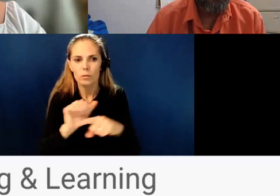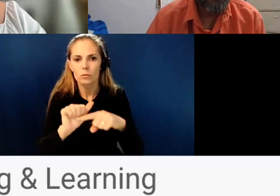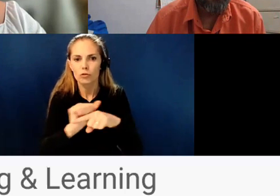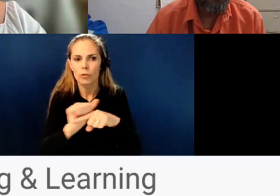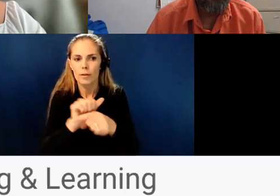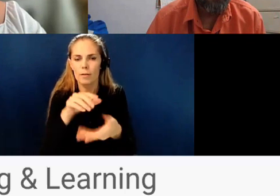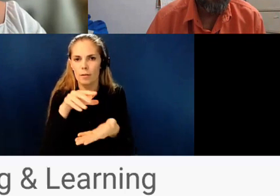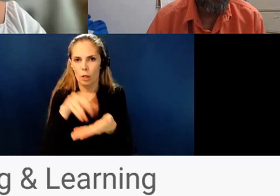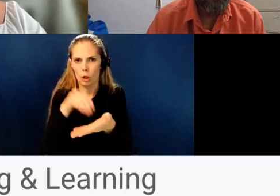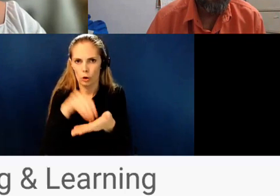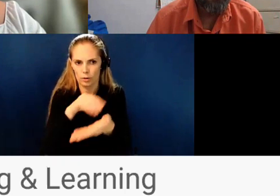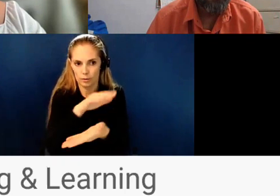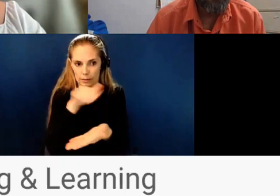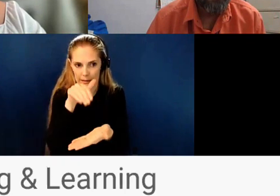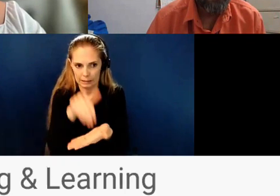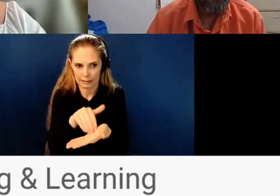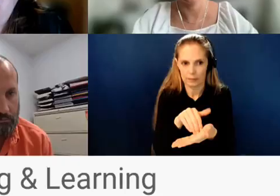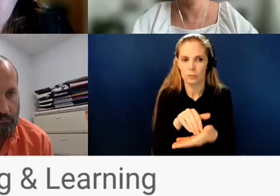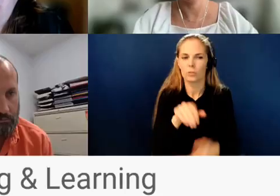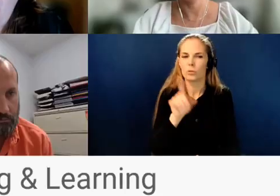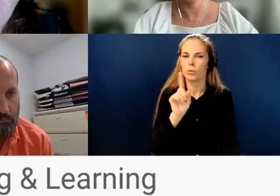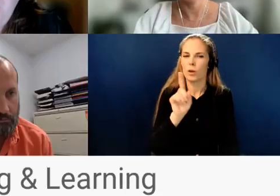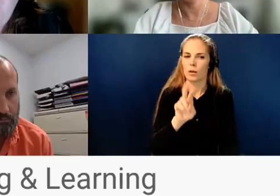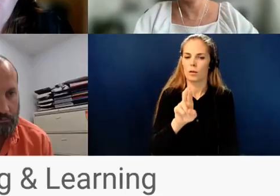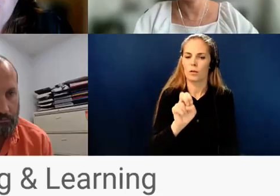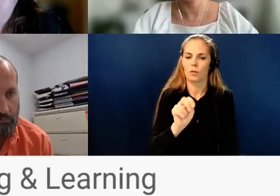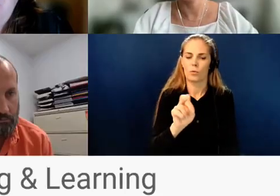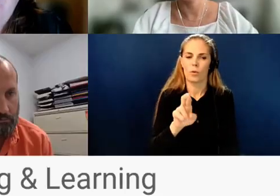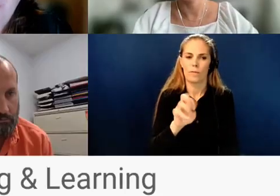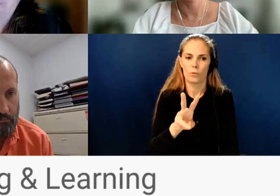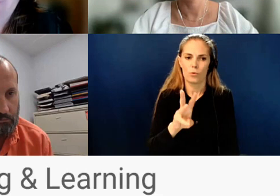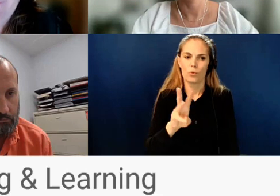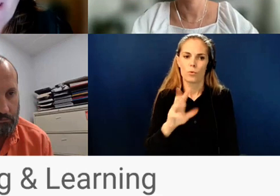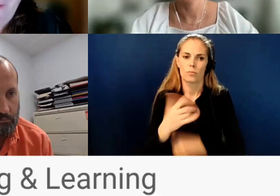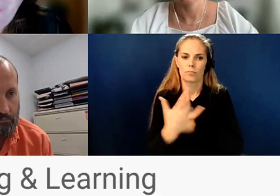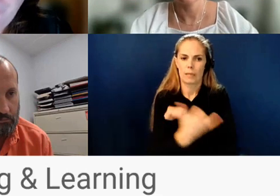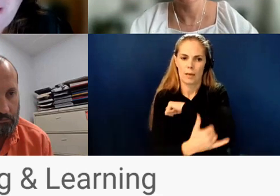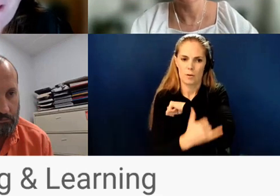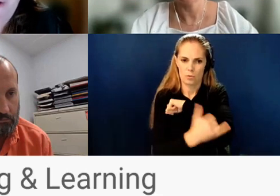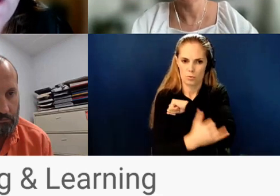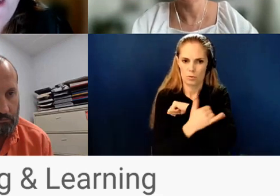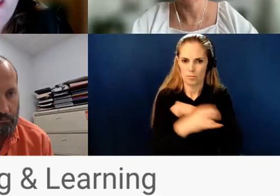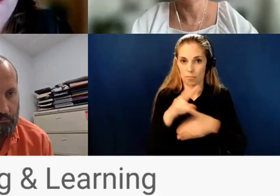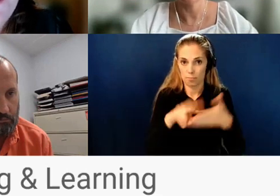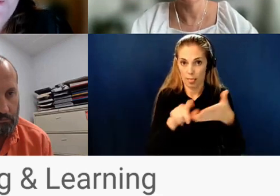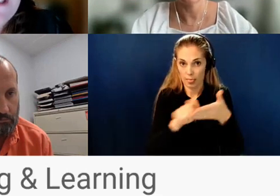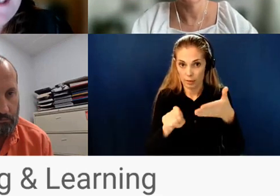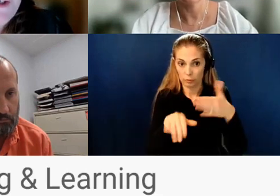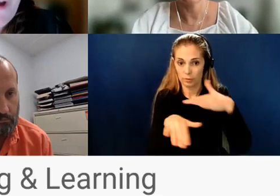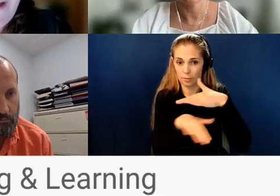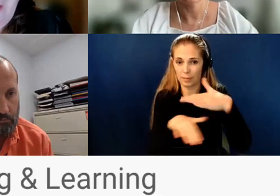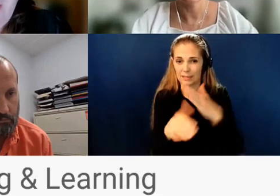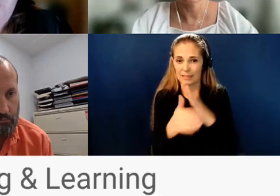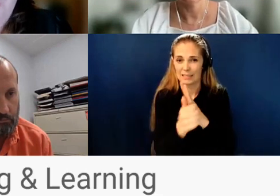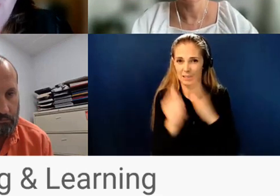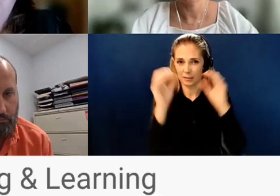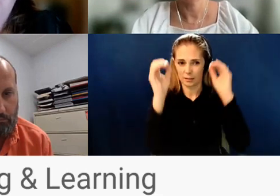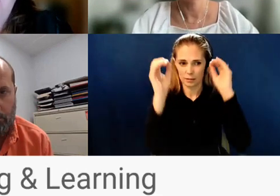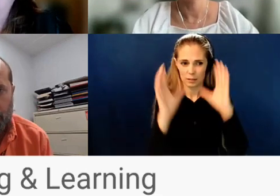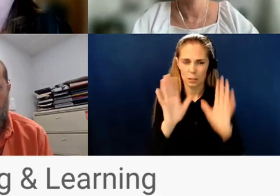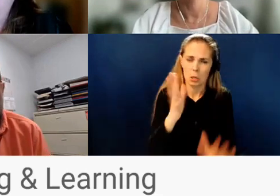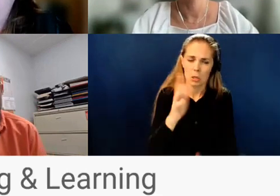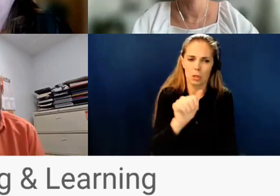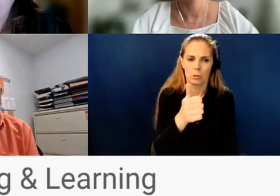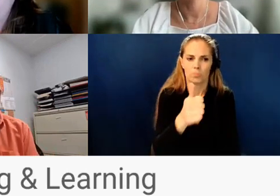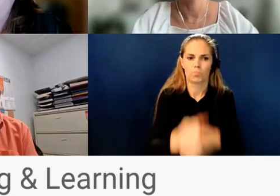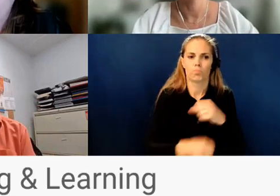about 10 years. I had a classroom in Pikwakanagan, Ontario for about 3 years, and I also worked as the traveling instructor,